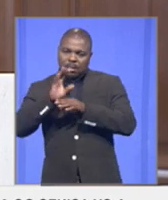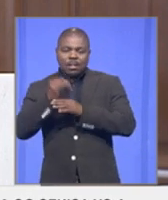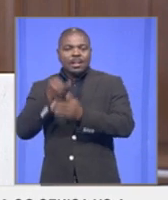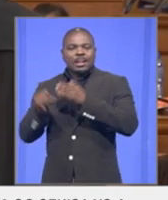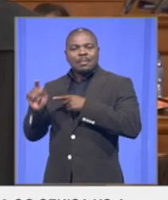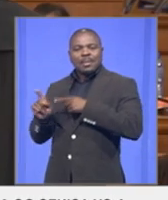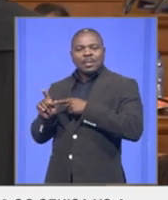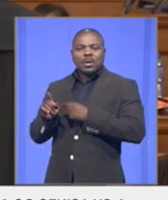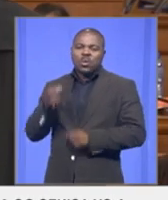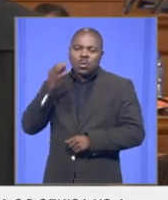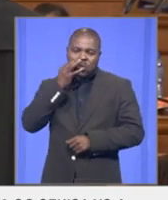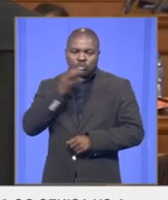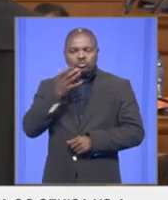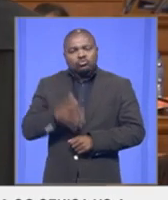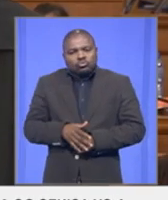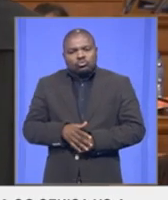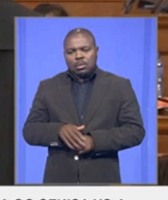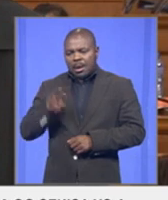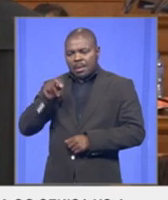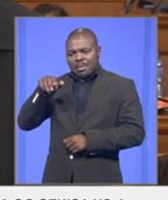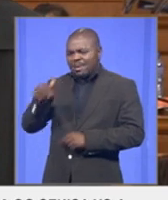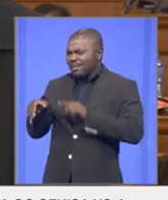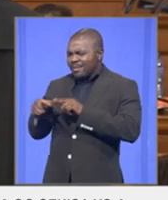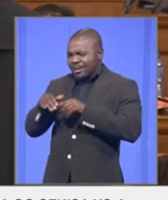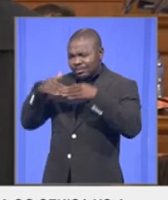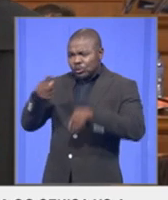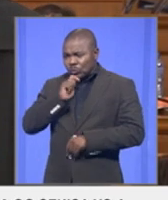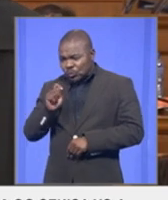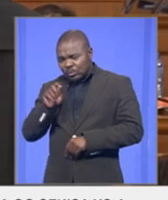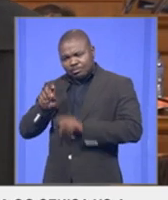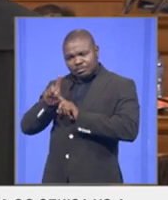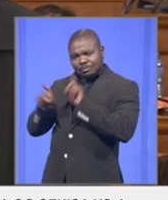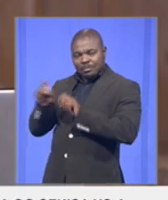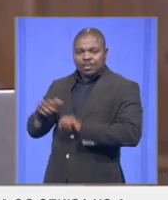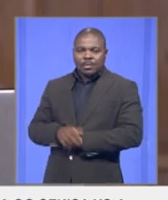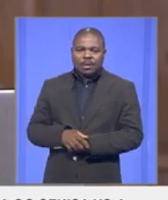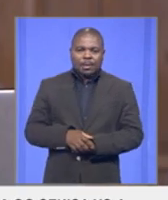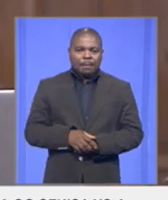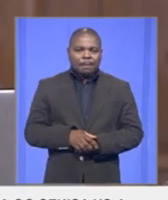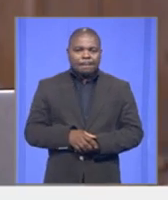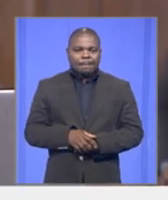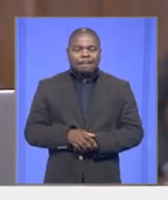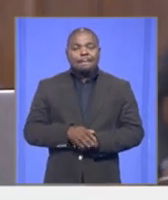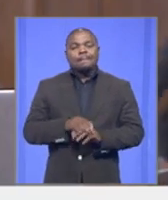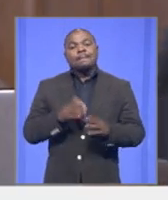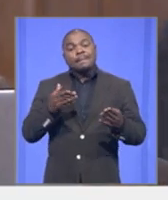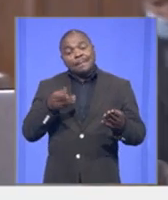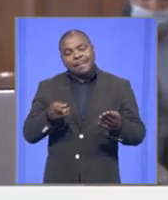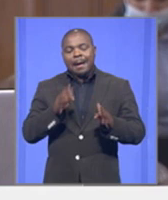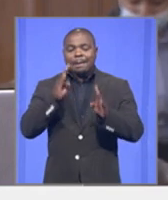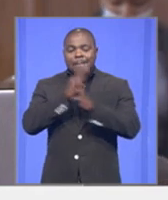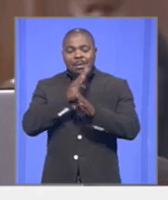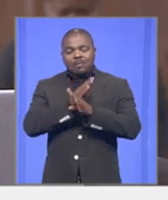ikemetseng yo tlhagisitseng morero wa go ikemela ga NPA. Amicus is saying private prosecution is a